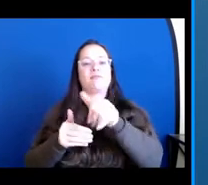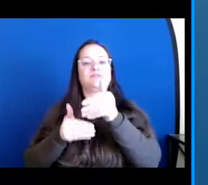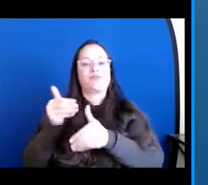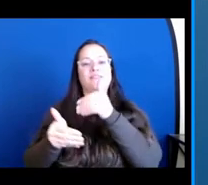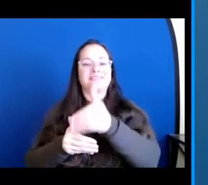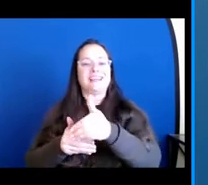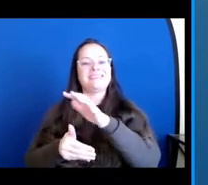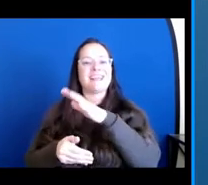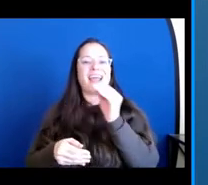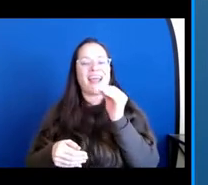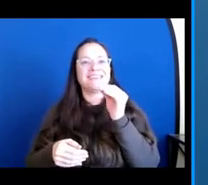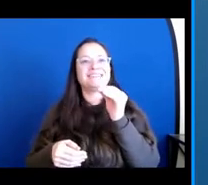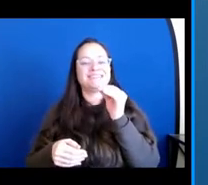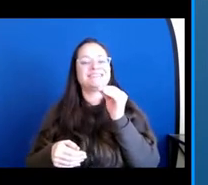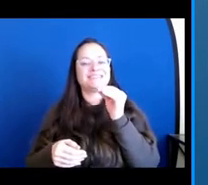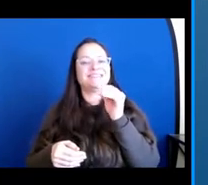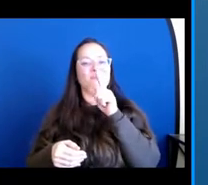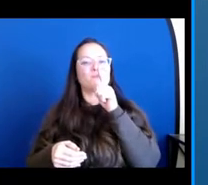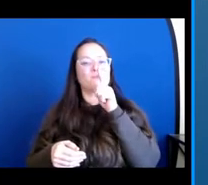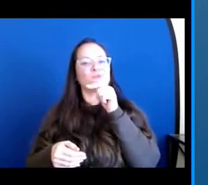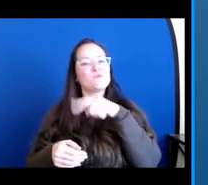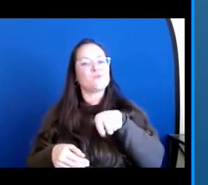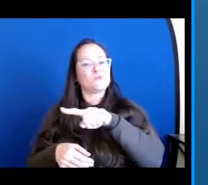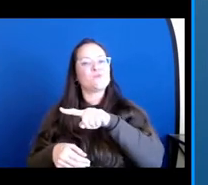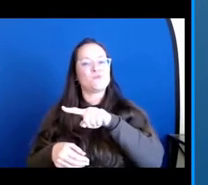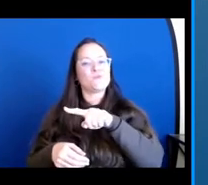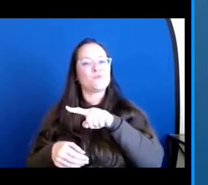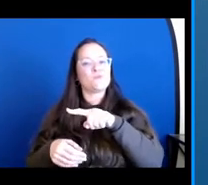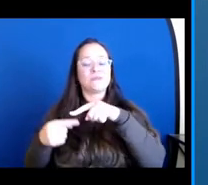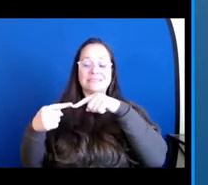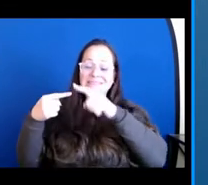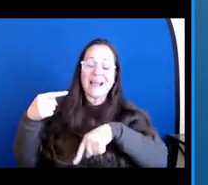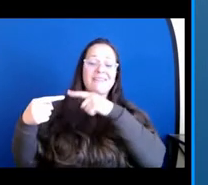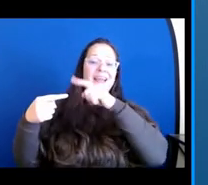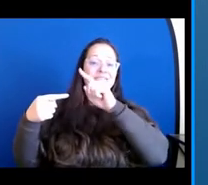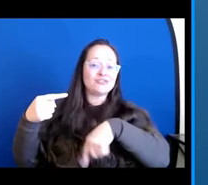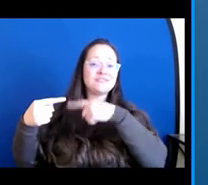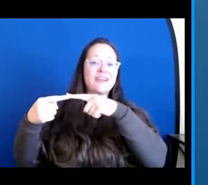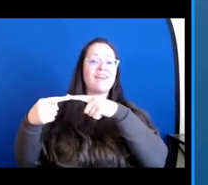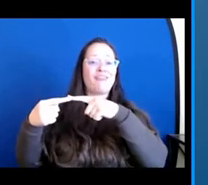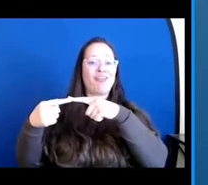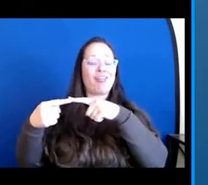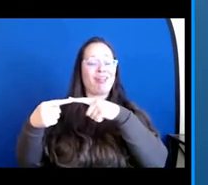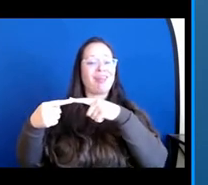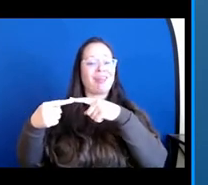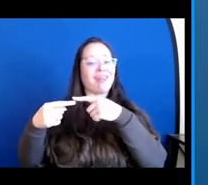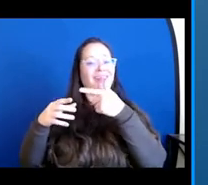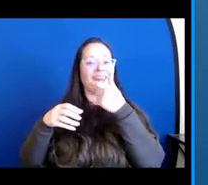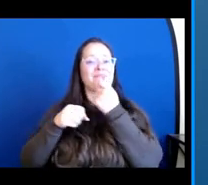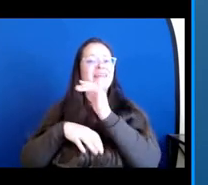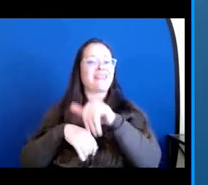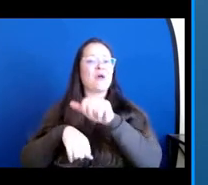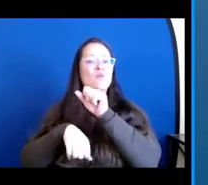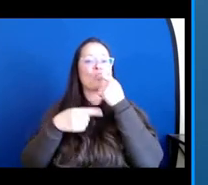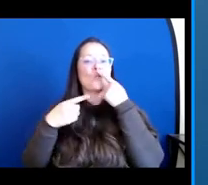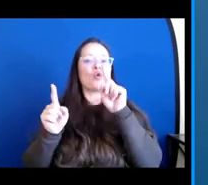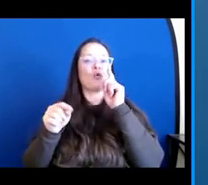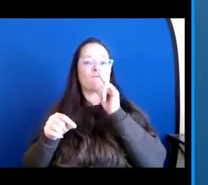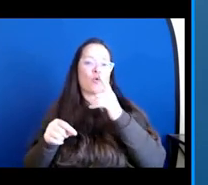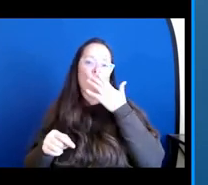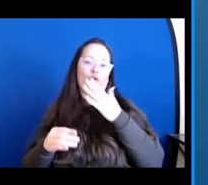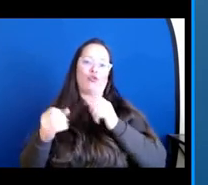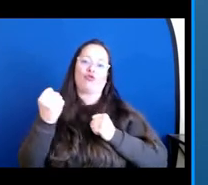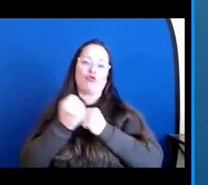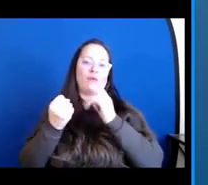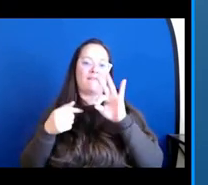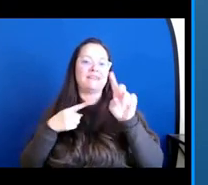who who cycle after cycle make this work for the good of Democrats and our presidential